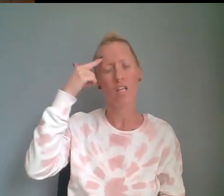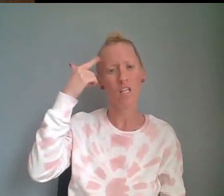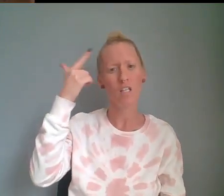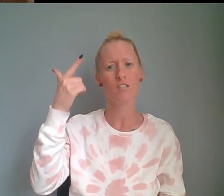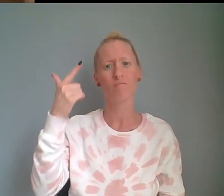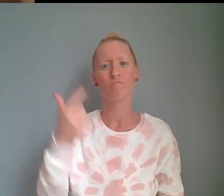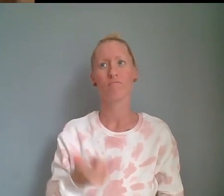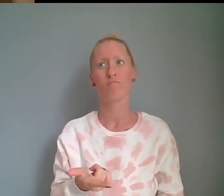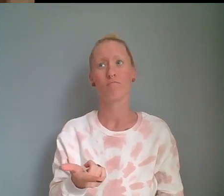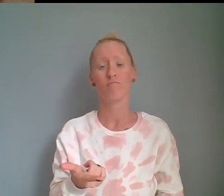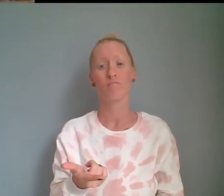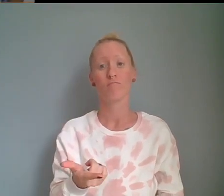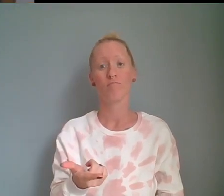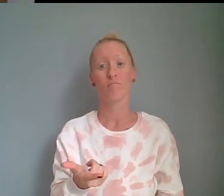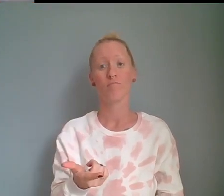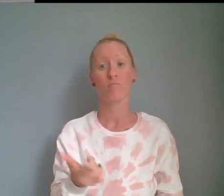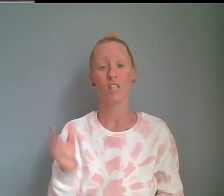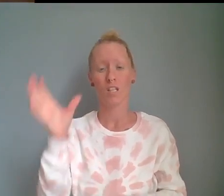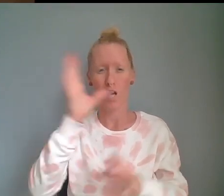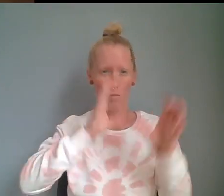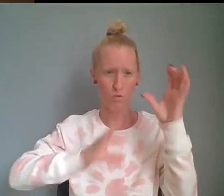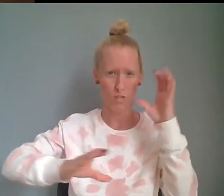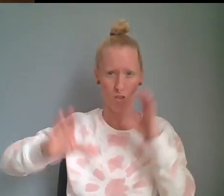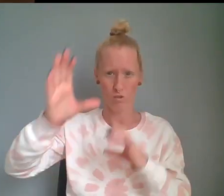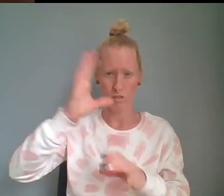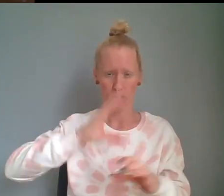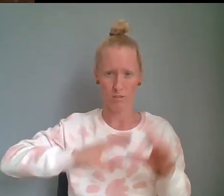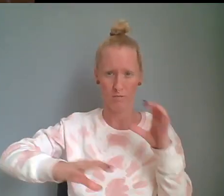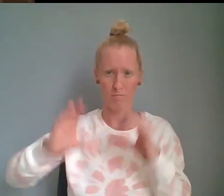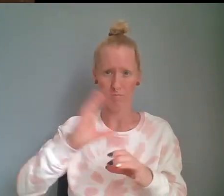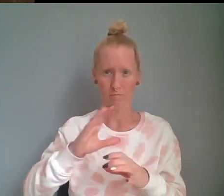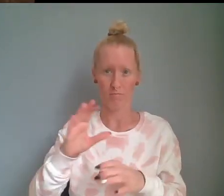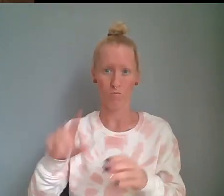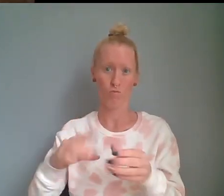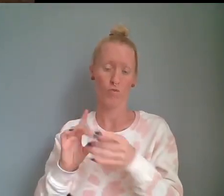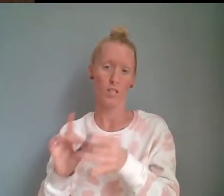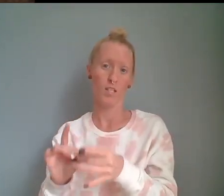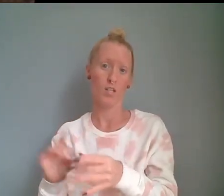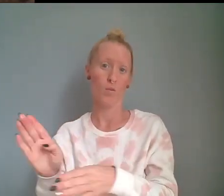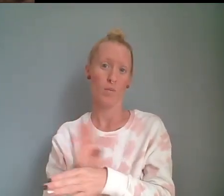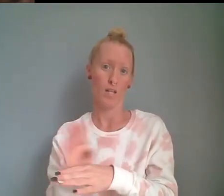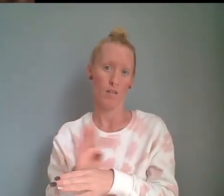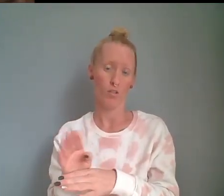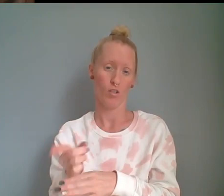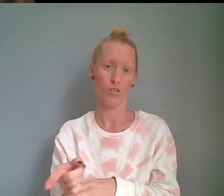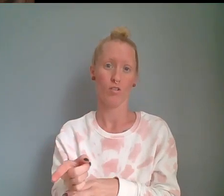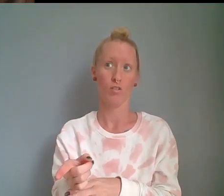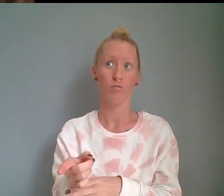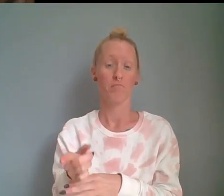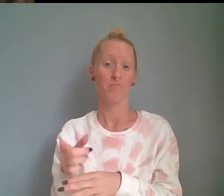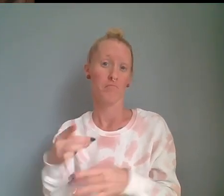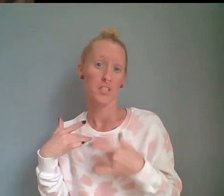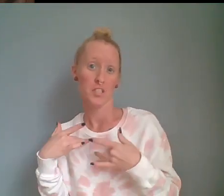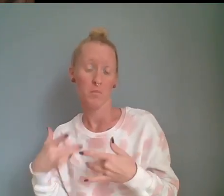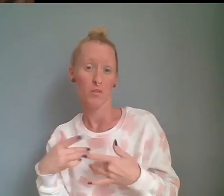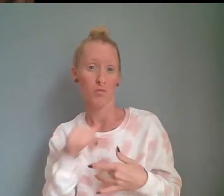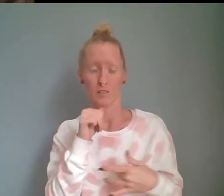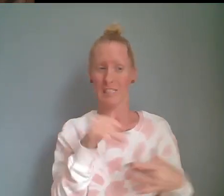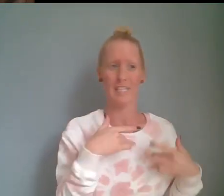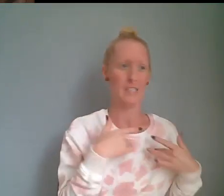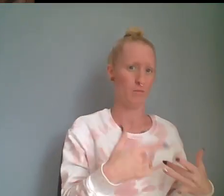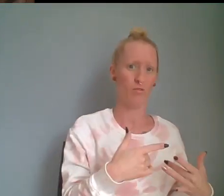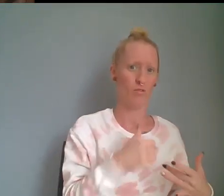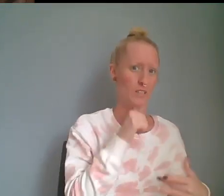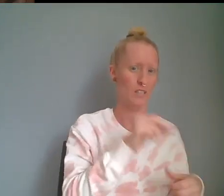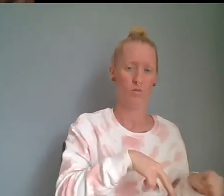and a set of observations about their behavior and how typical or atypical it is. And you take the sort of set of symptoms